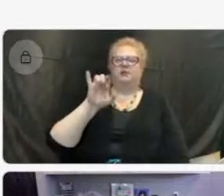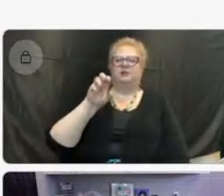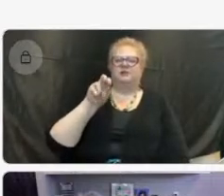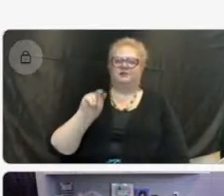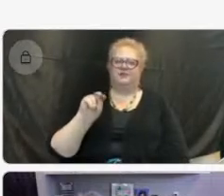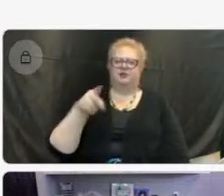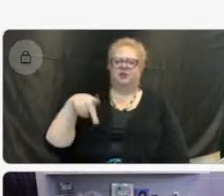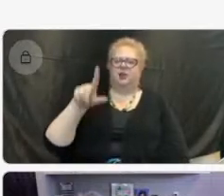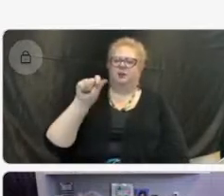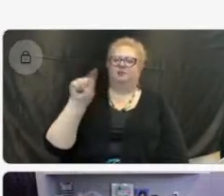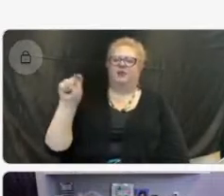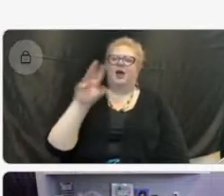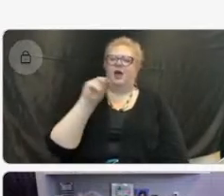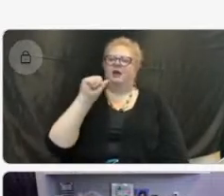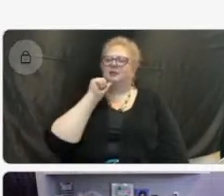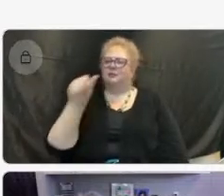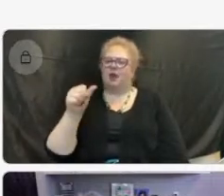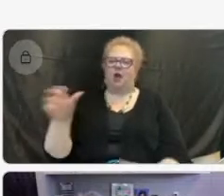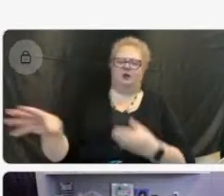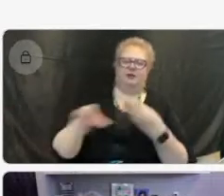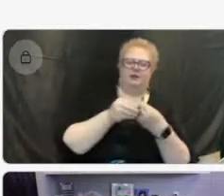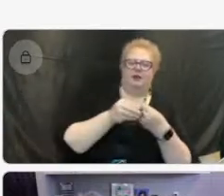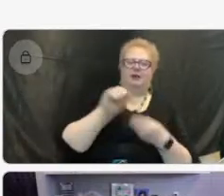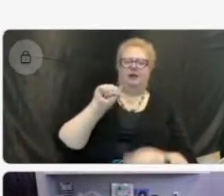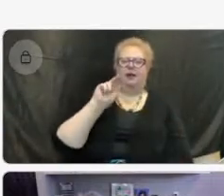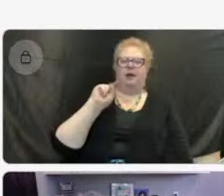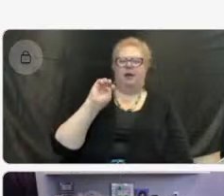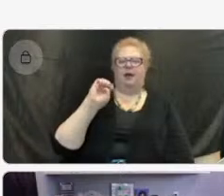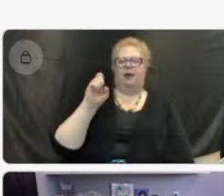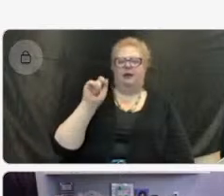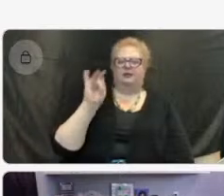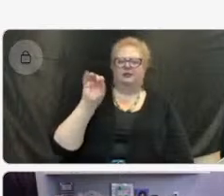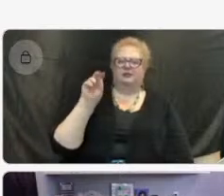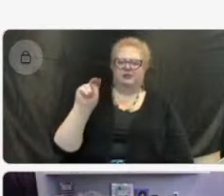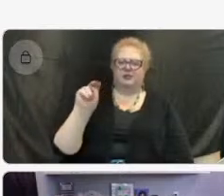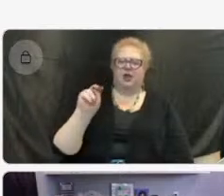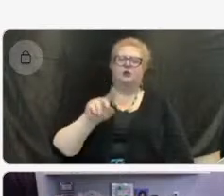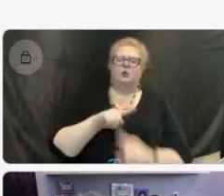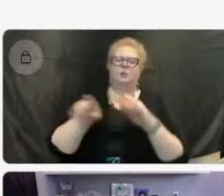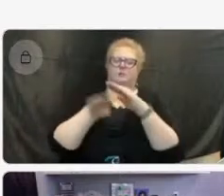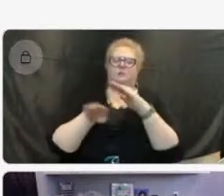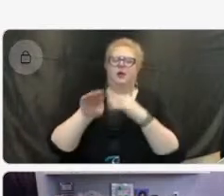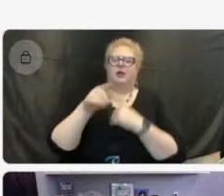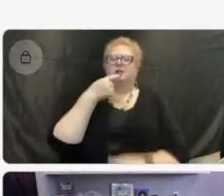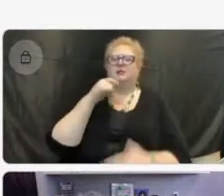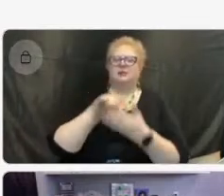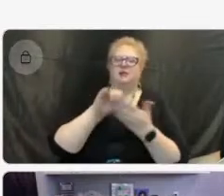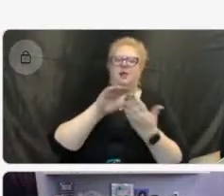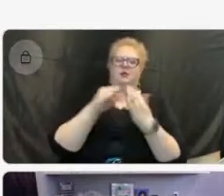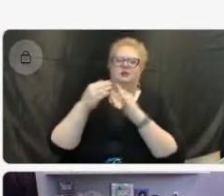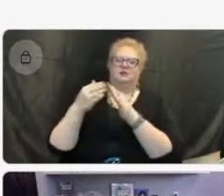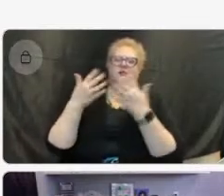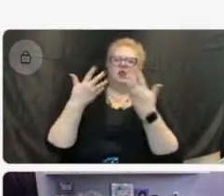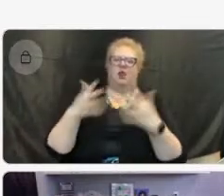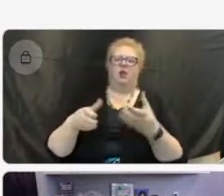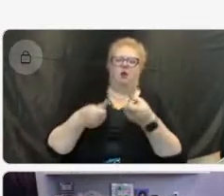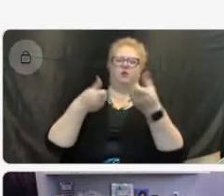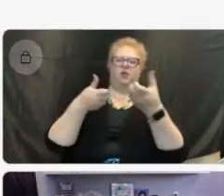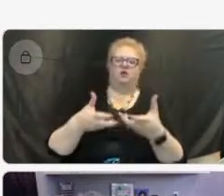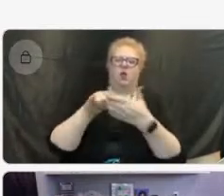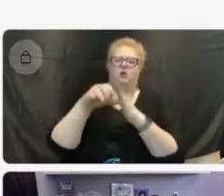annexation. And it said, in essence, that if the city had created ordinances in